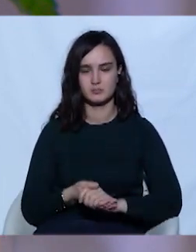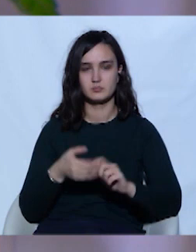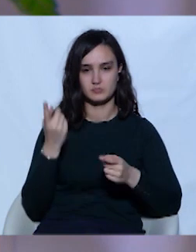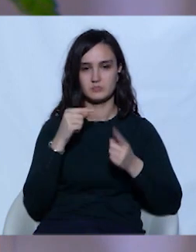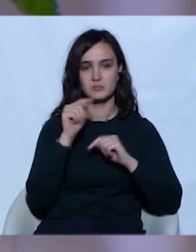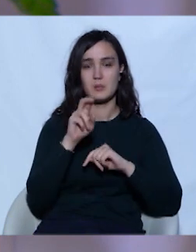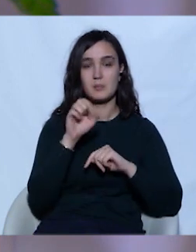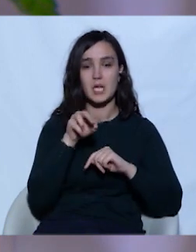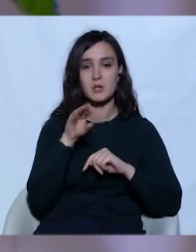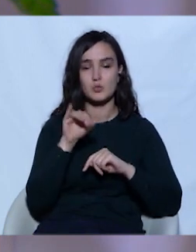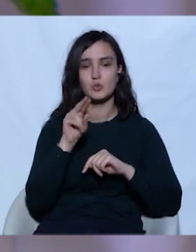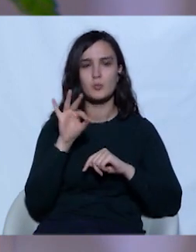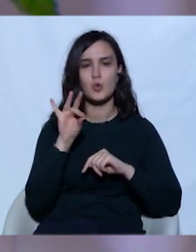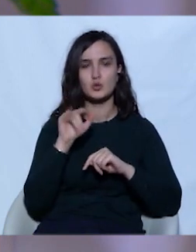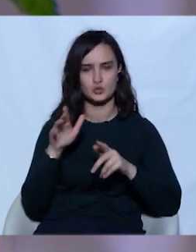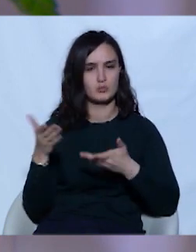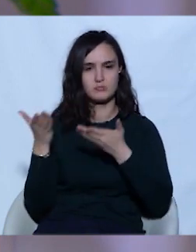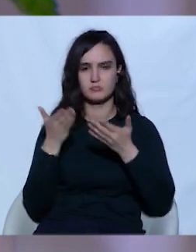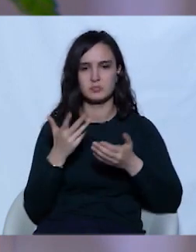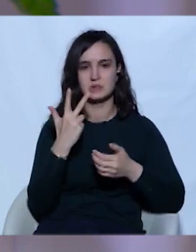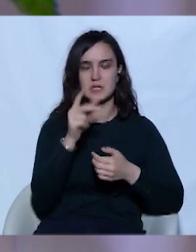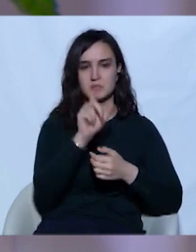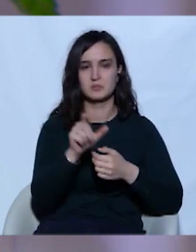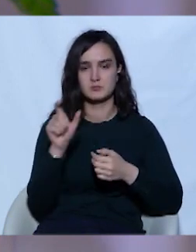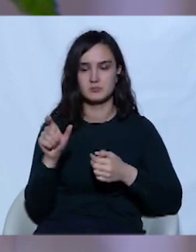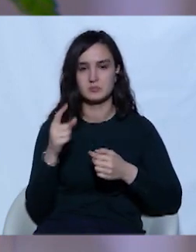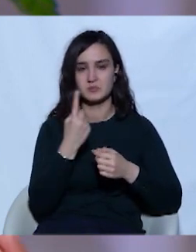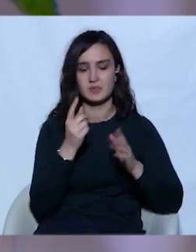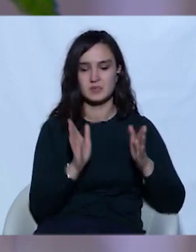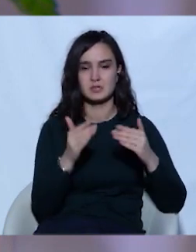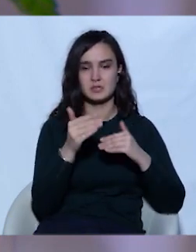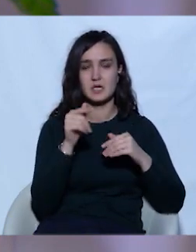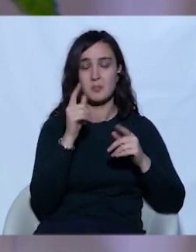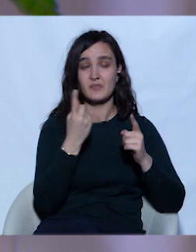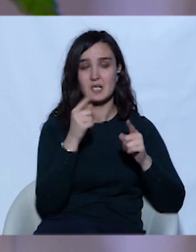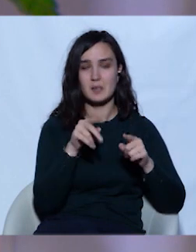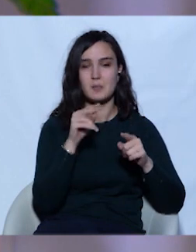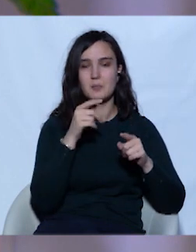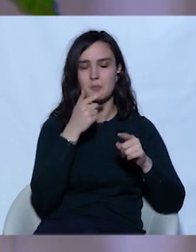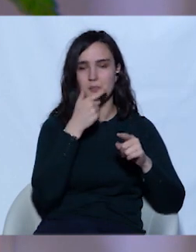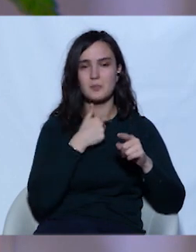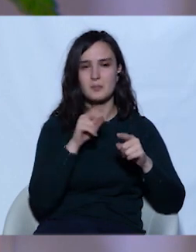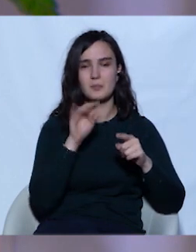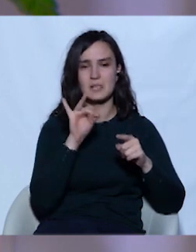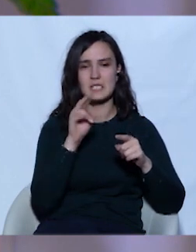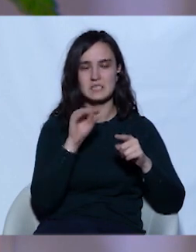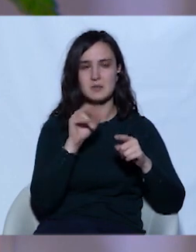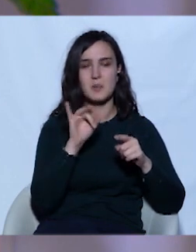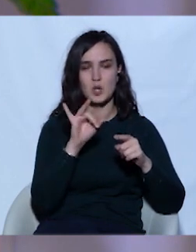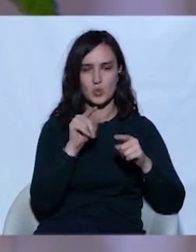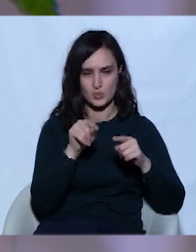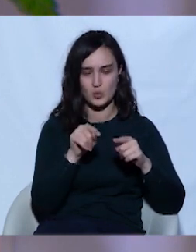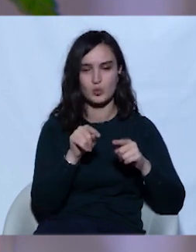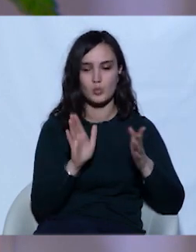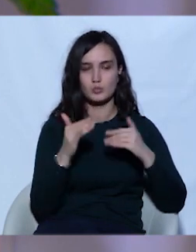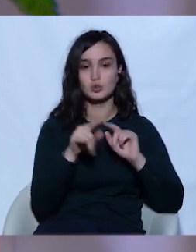realize her greatest mistake of all in all of this, that she has been in love with Mr. Knightley all